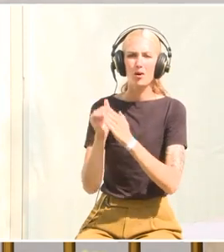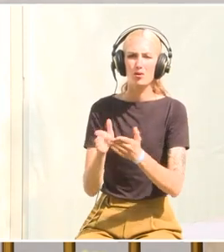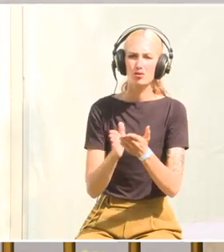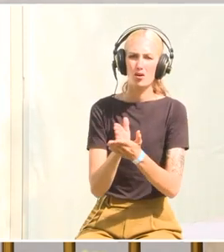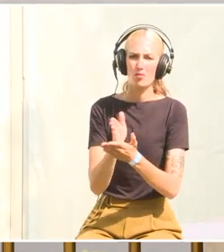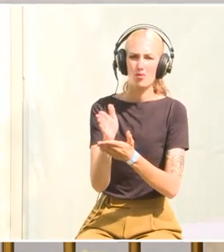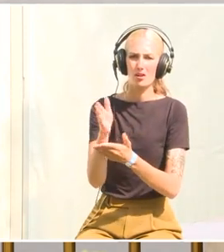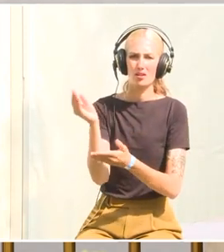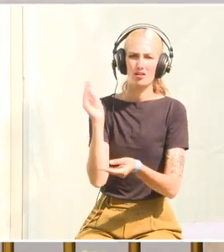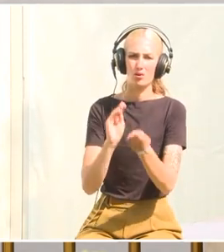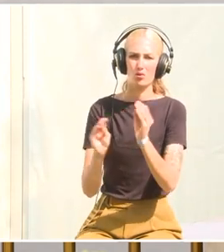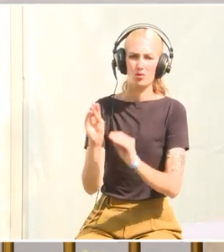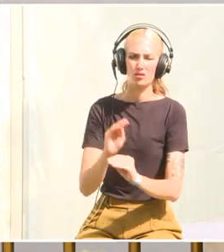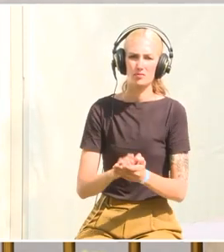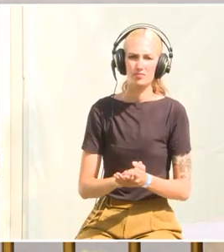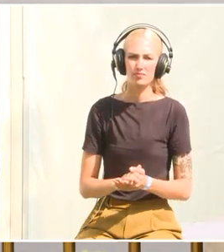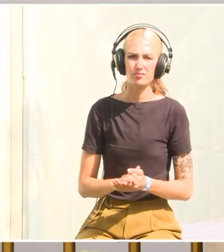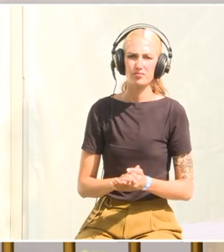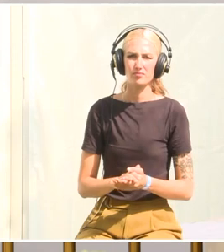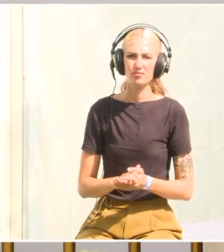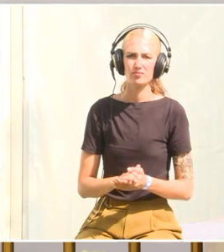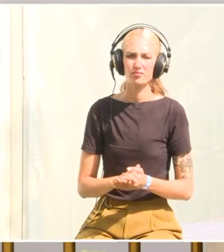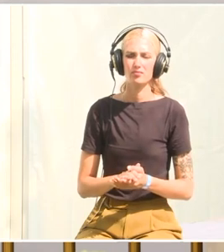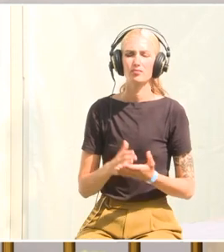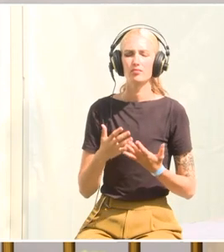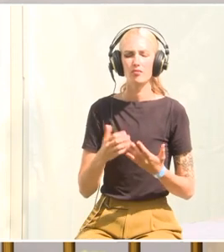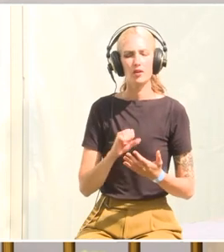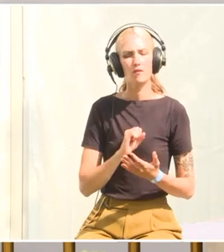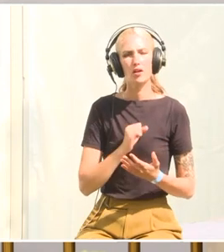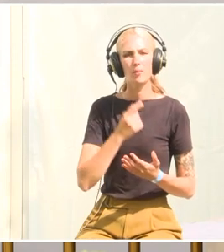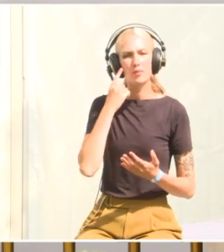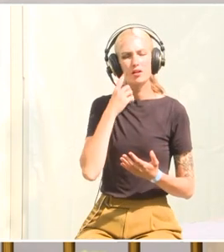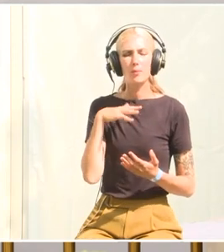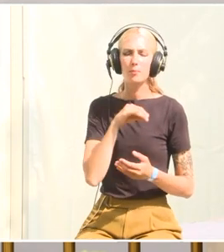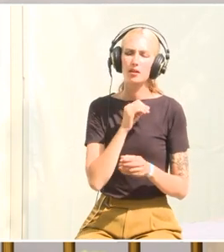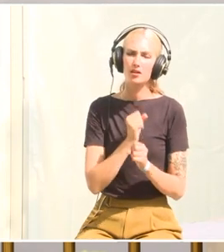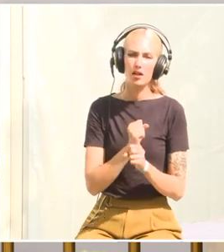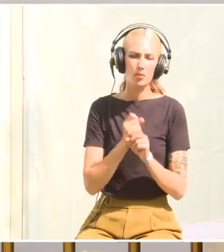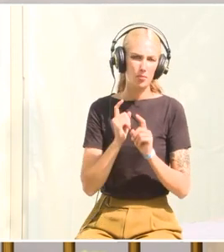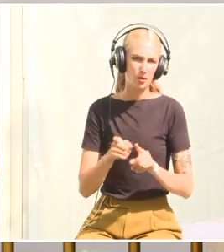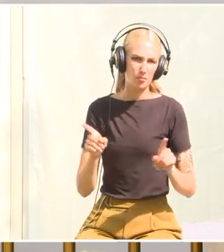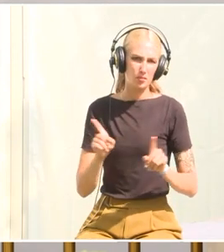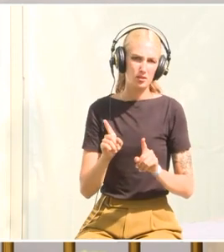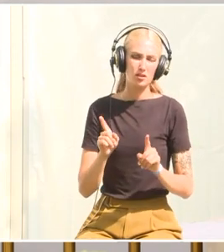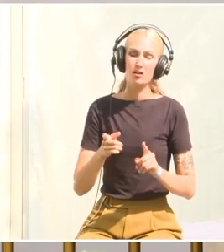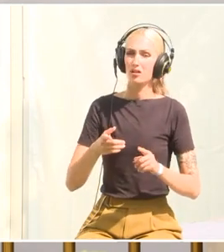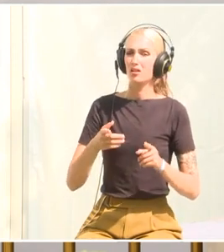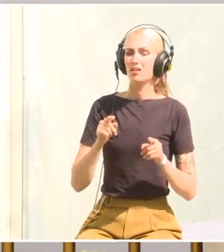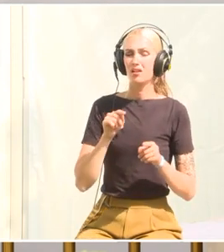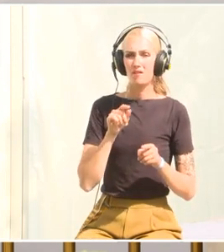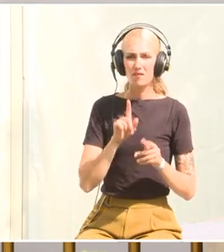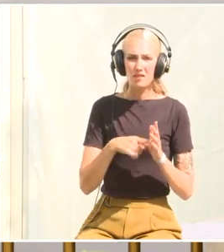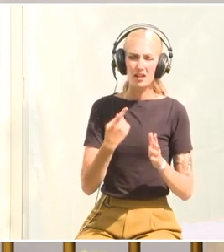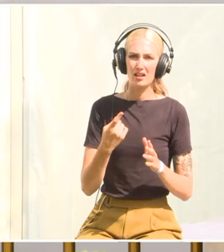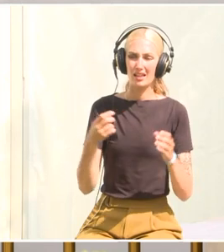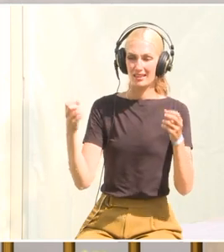think those days we were quite actively thinking also what should we do. And I think the main question was in this time with